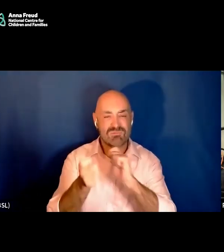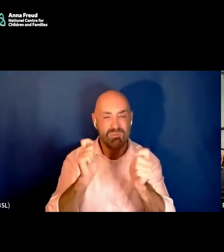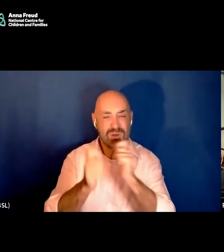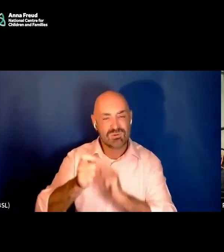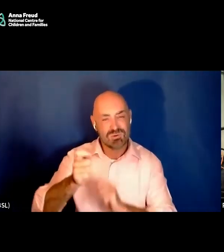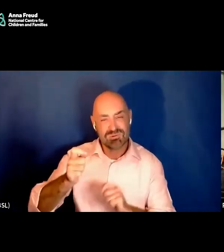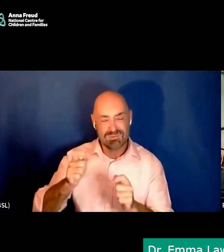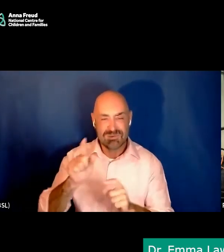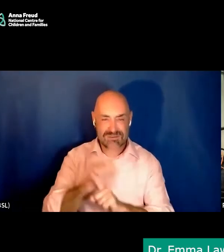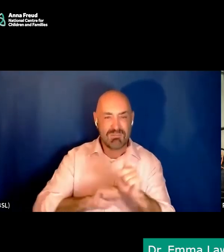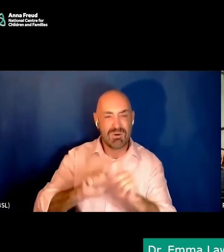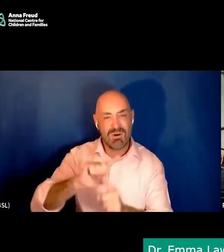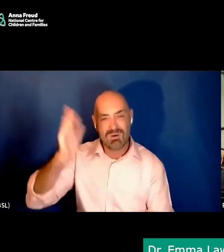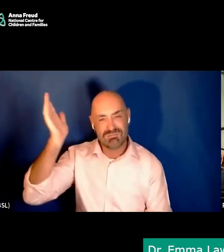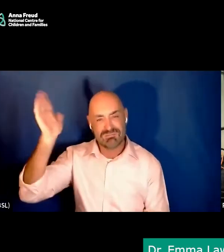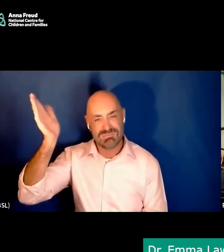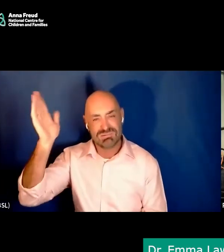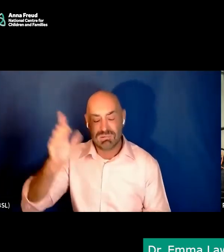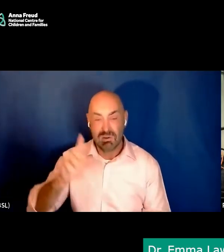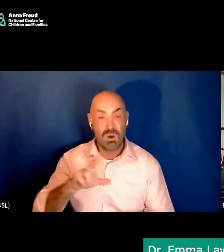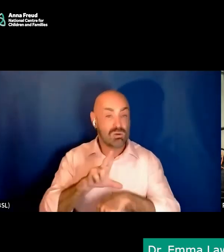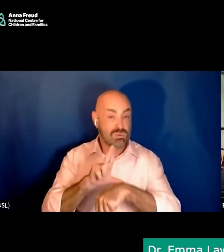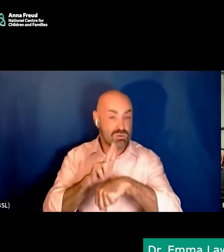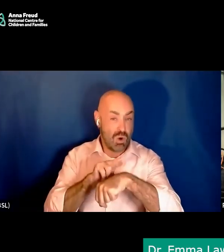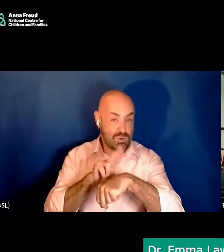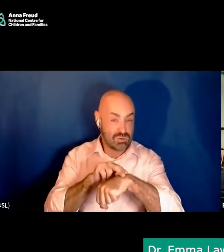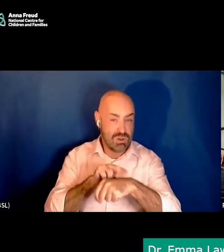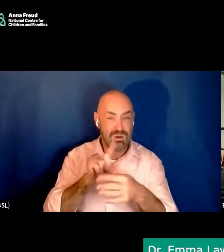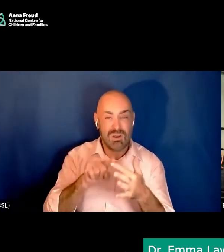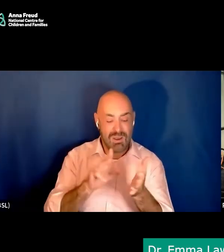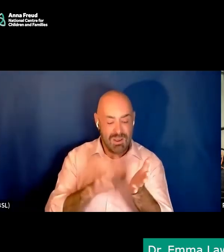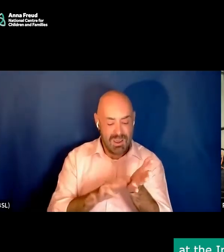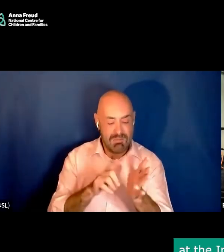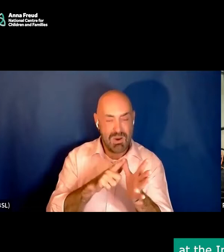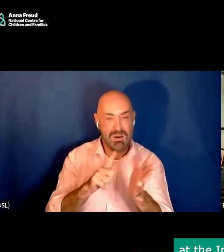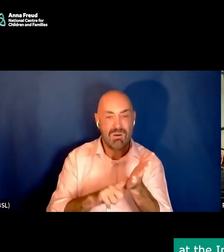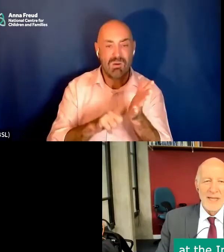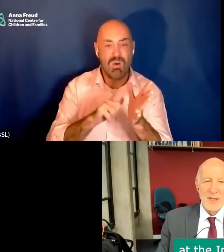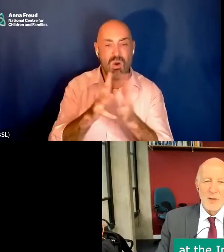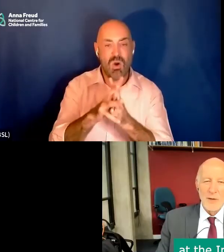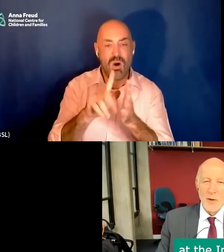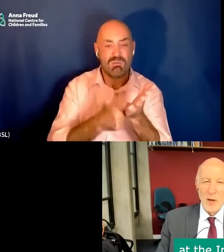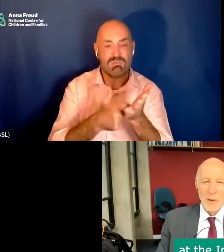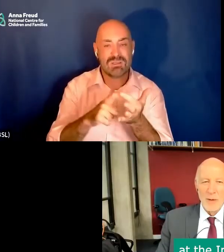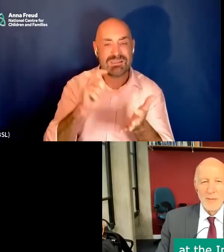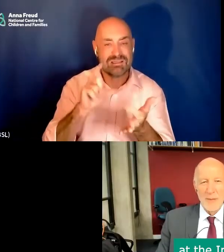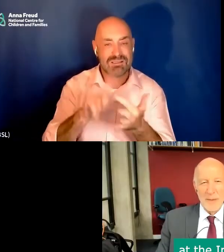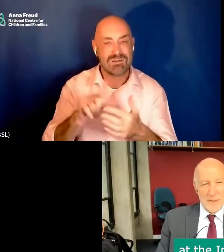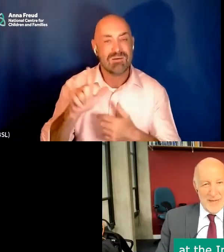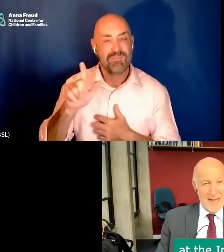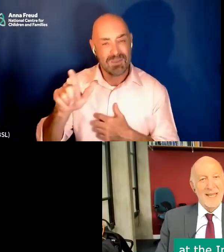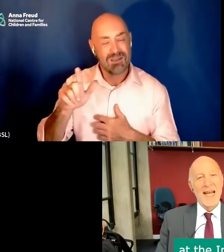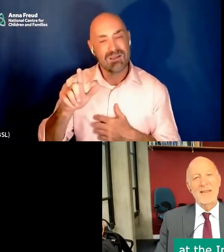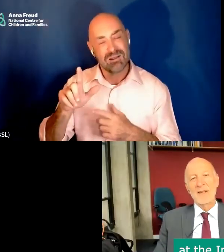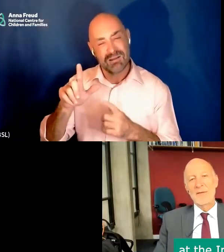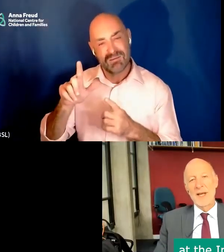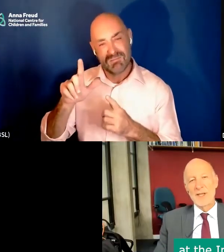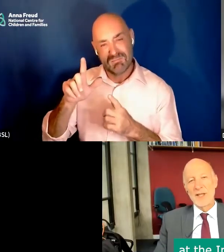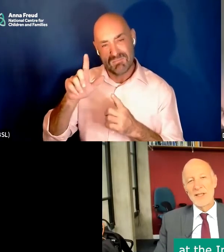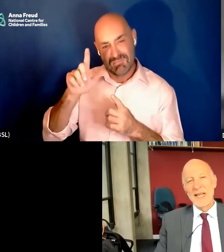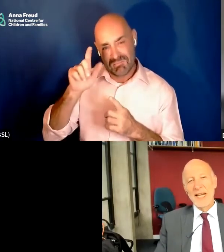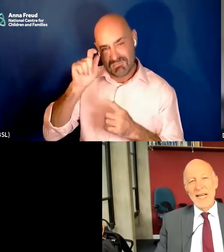Lawrance. Dr. Emma Lawrance is the Mental Health Innovations Fellow at the Institute of Global